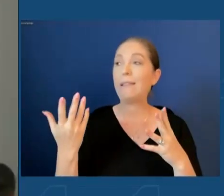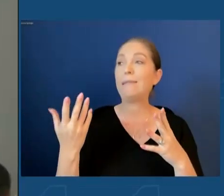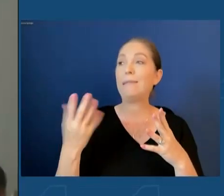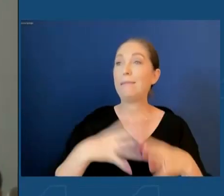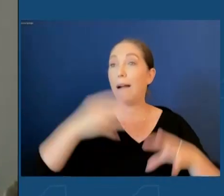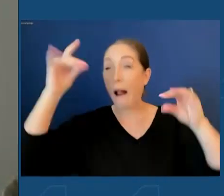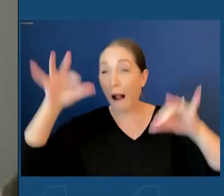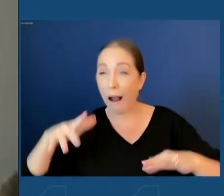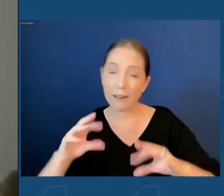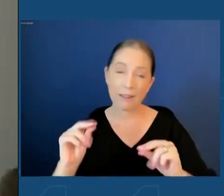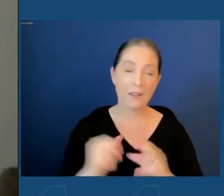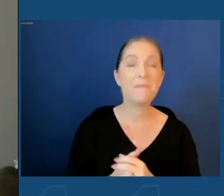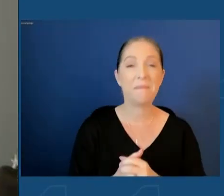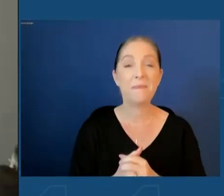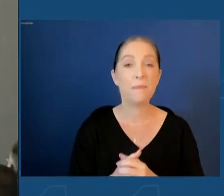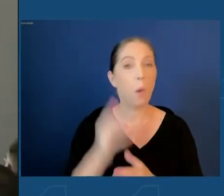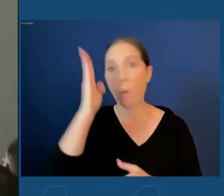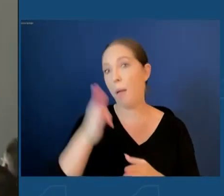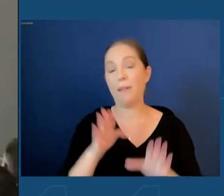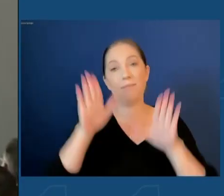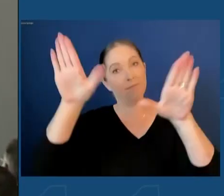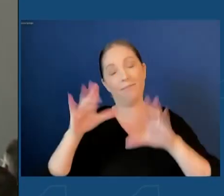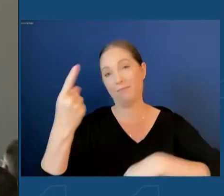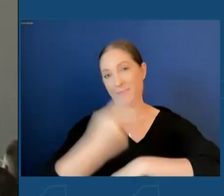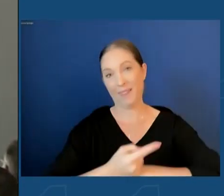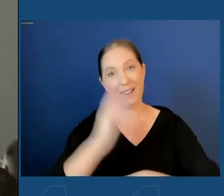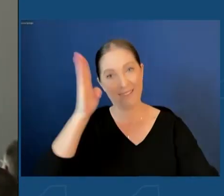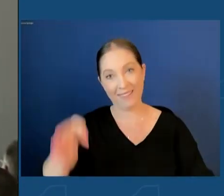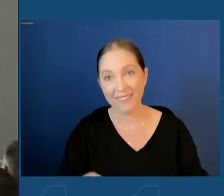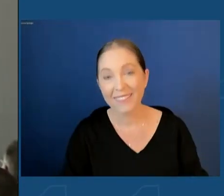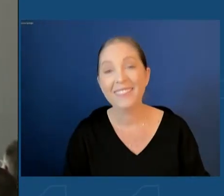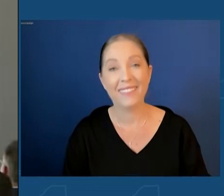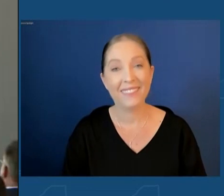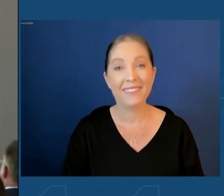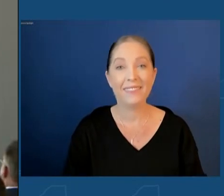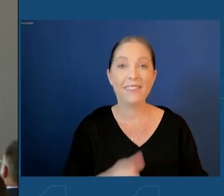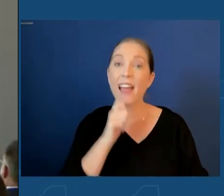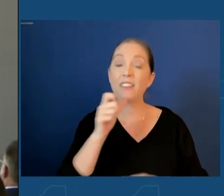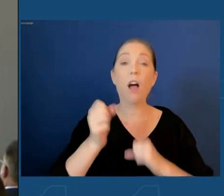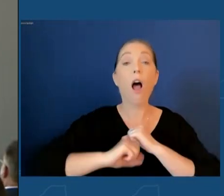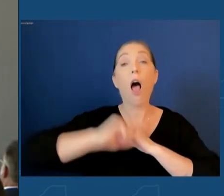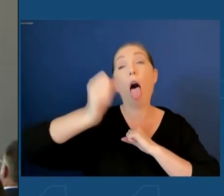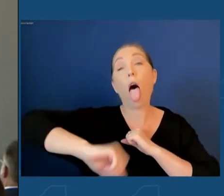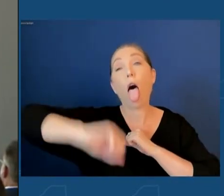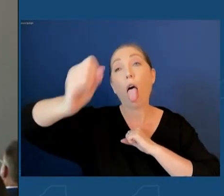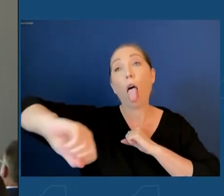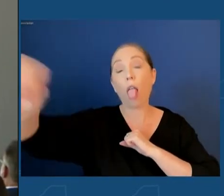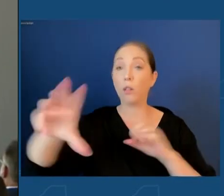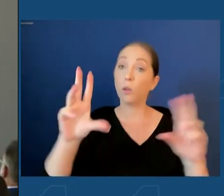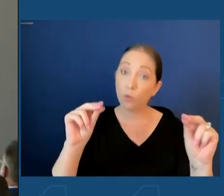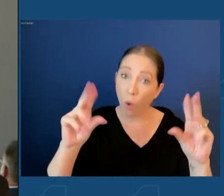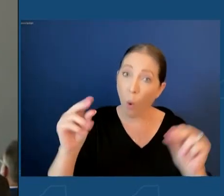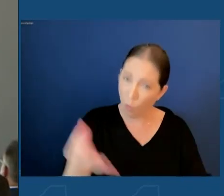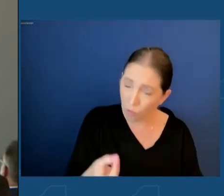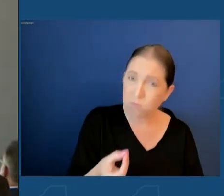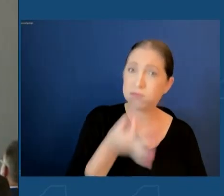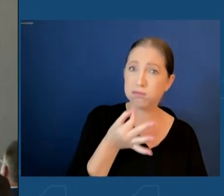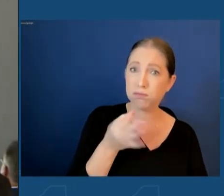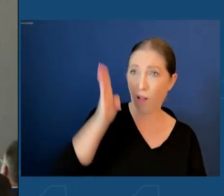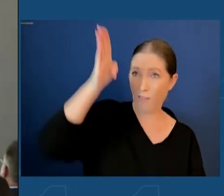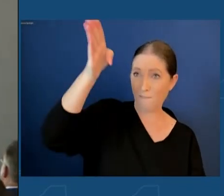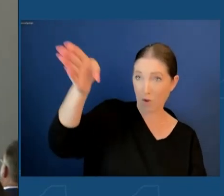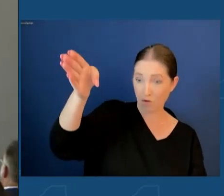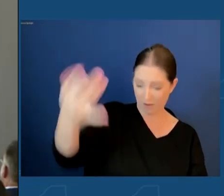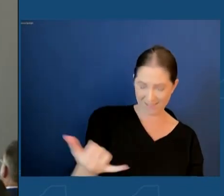to be a great day. And that is not a long time. That is not saying, oh, someday in the future we'll do this. The future has arrived. And I'm